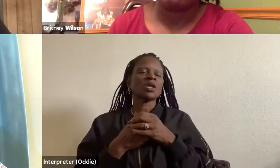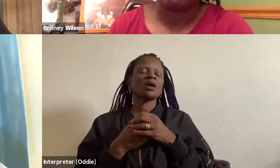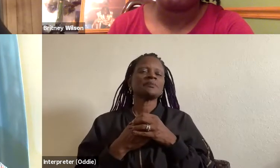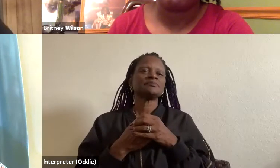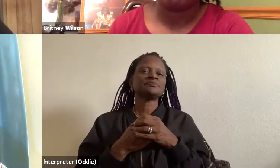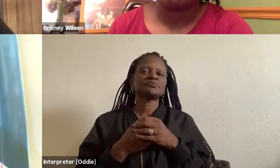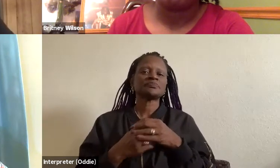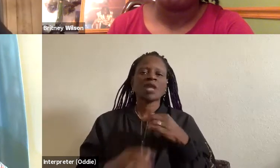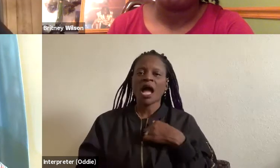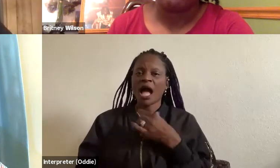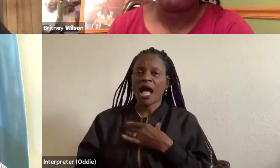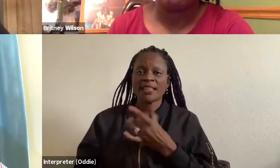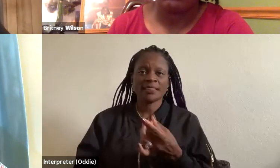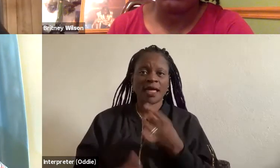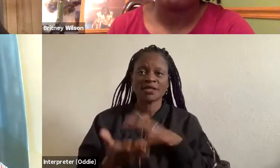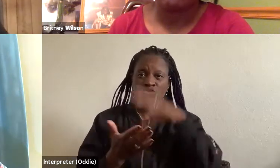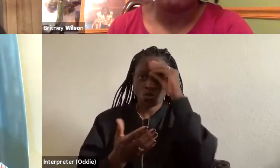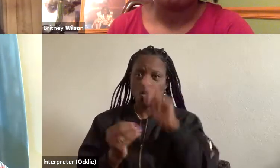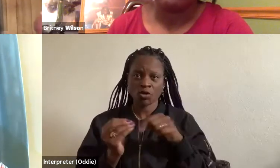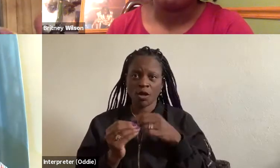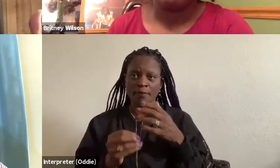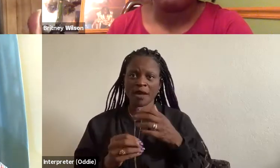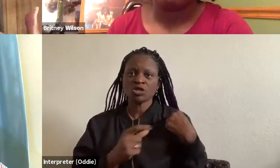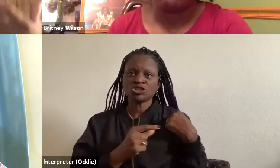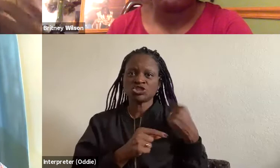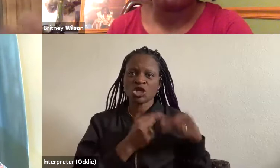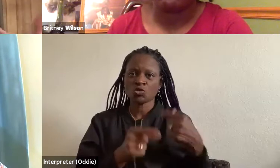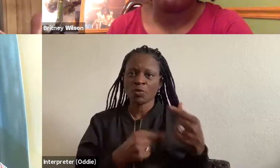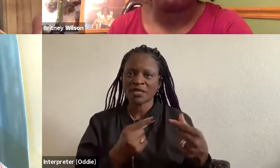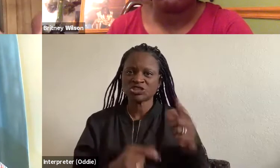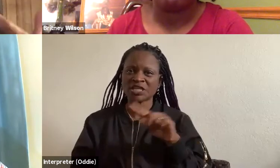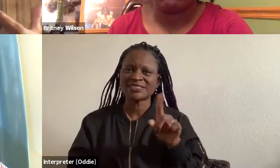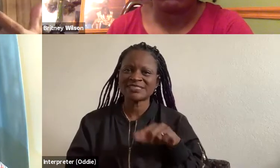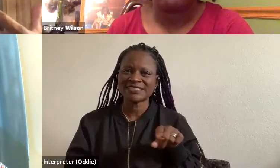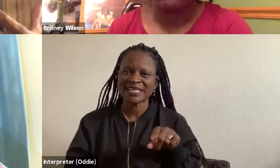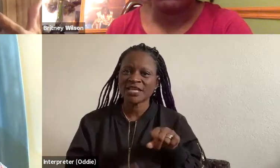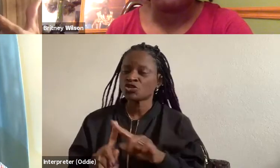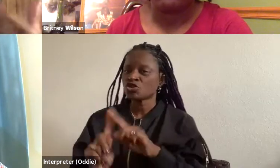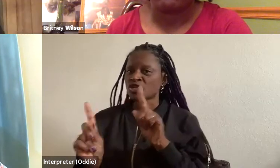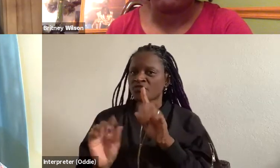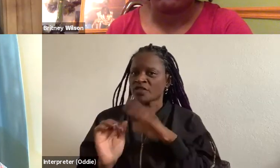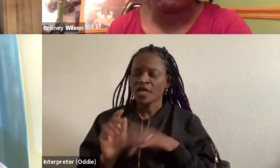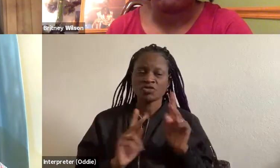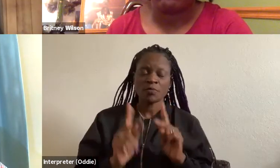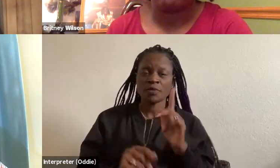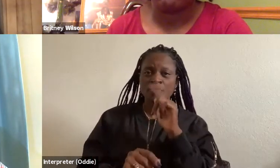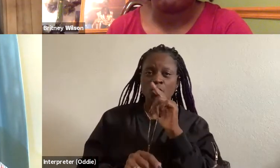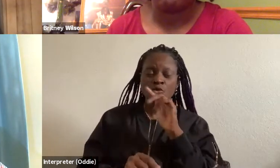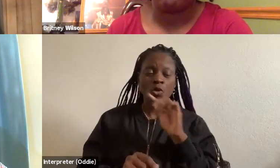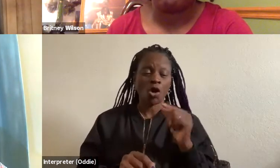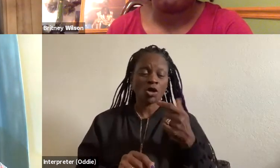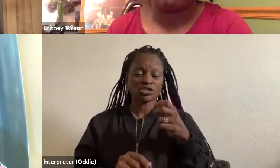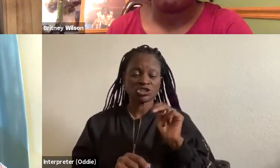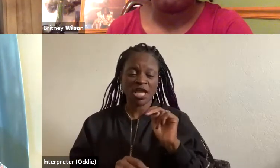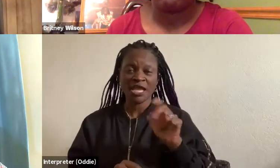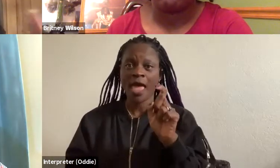of Generation Z, how they feel. But their experience is different from those of us who are millennials and those of us who are Gen X, you know, because they're,